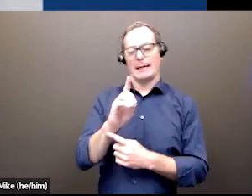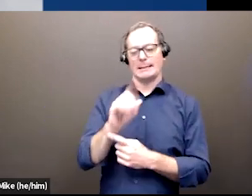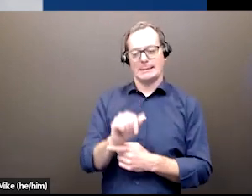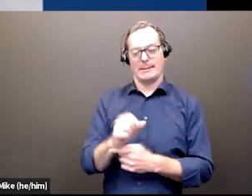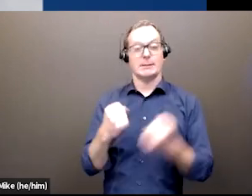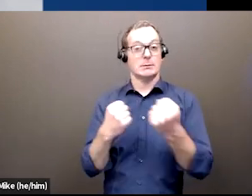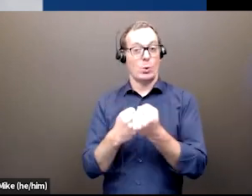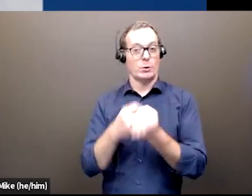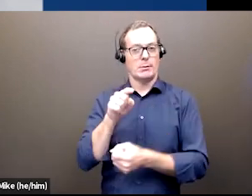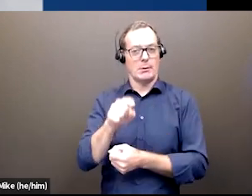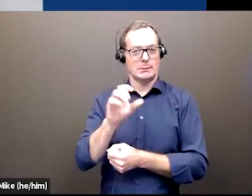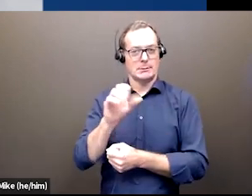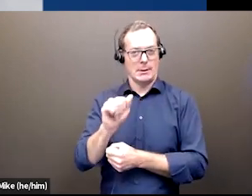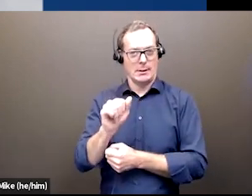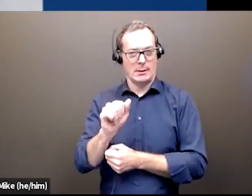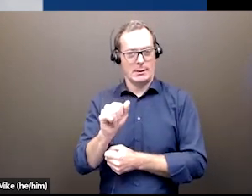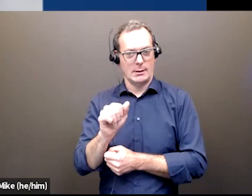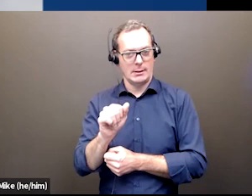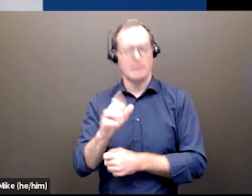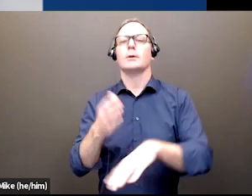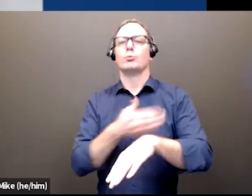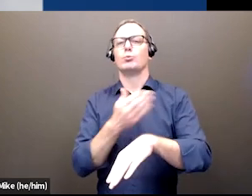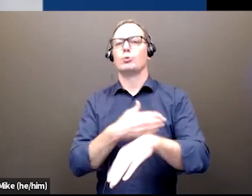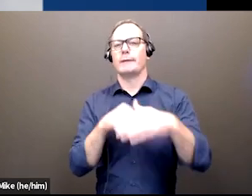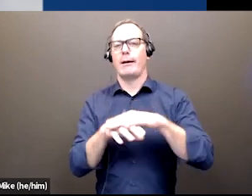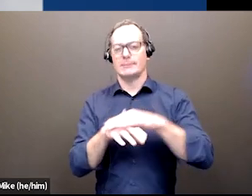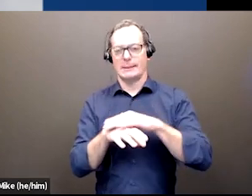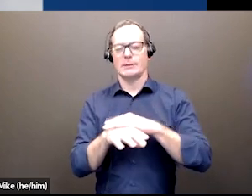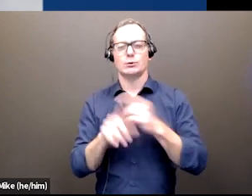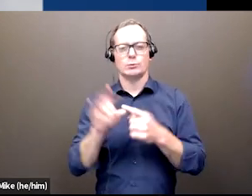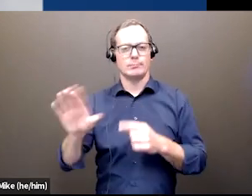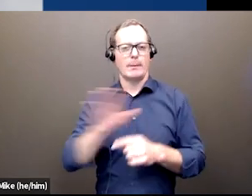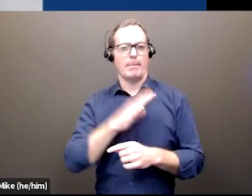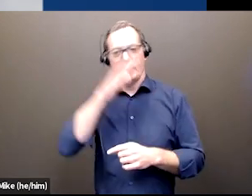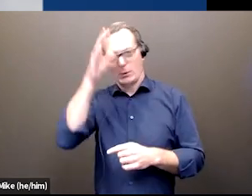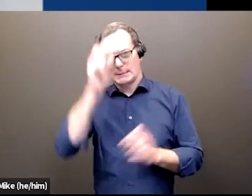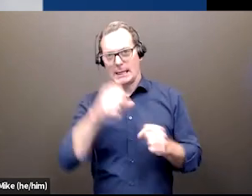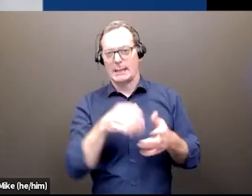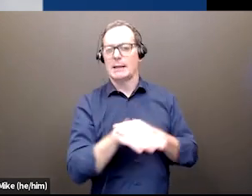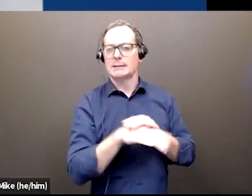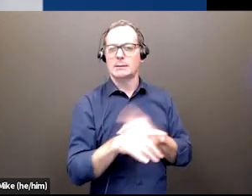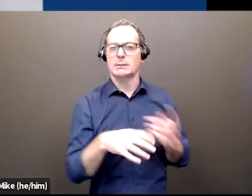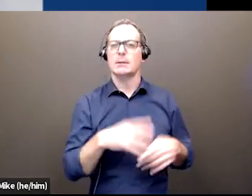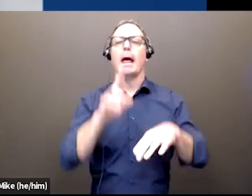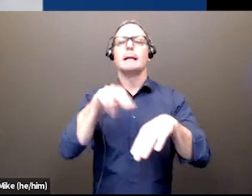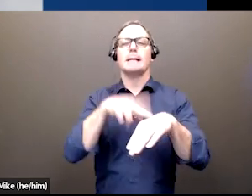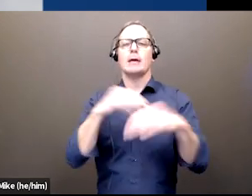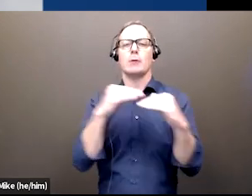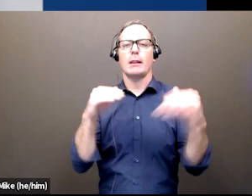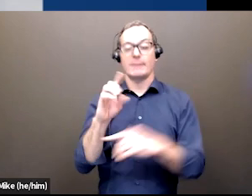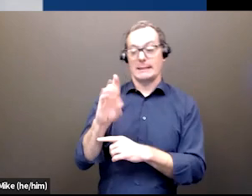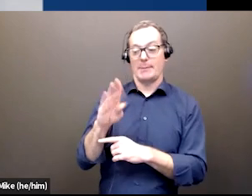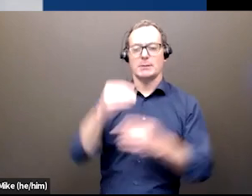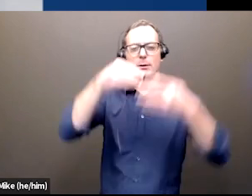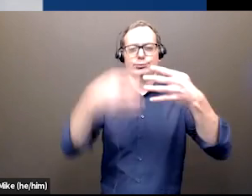disabilitysupports.ca, improving parent access to disability information through a national database of disability-specific resources,